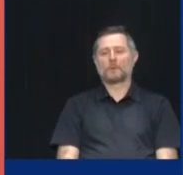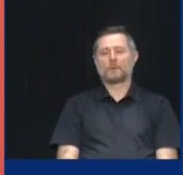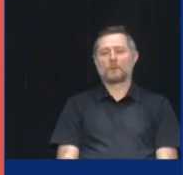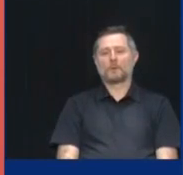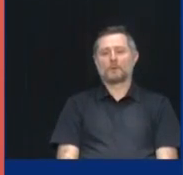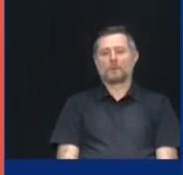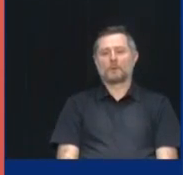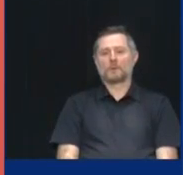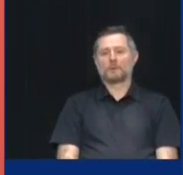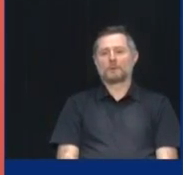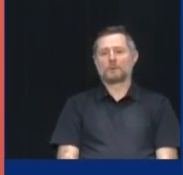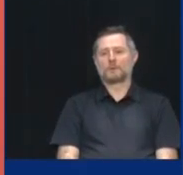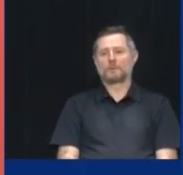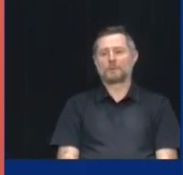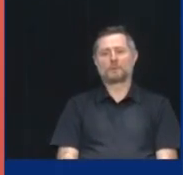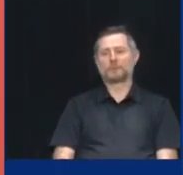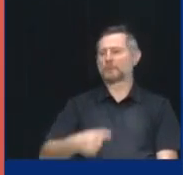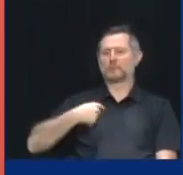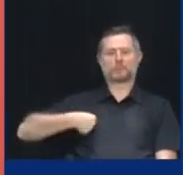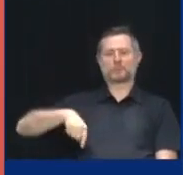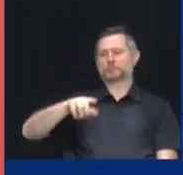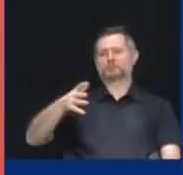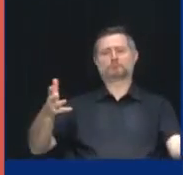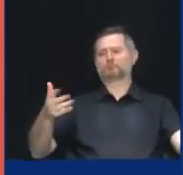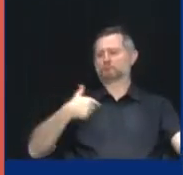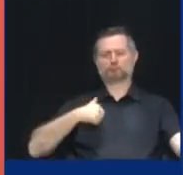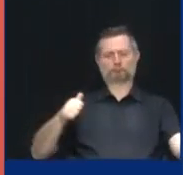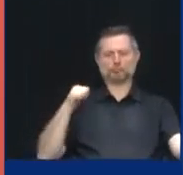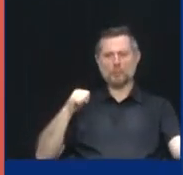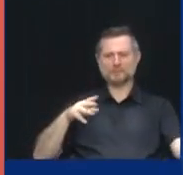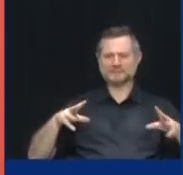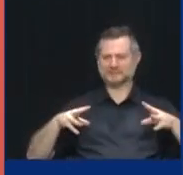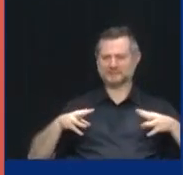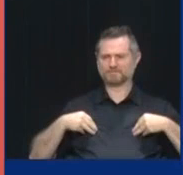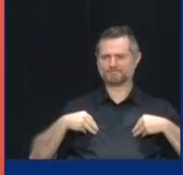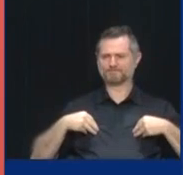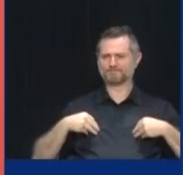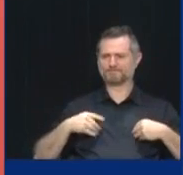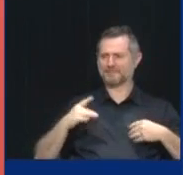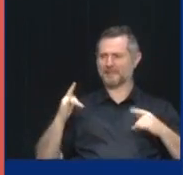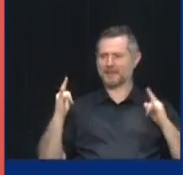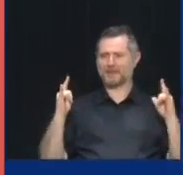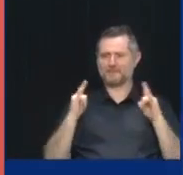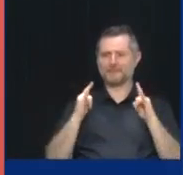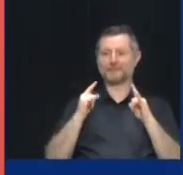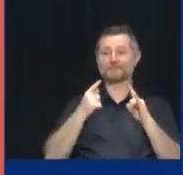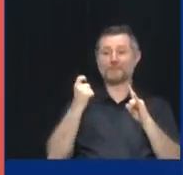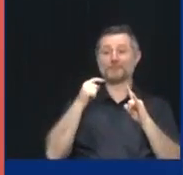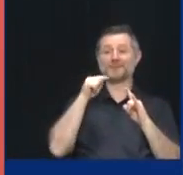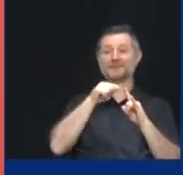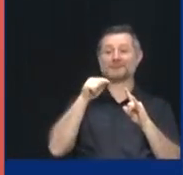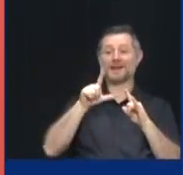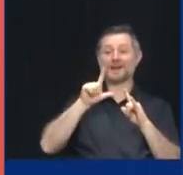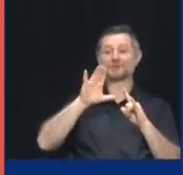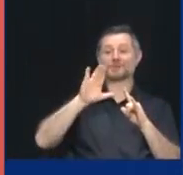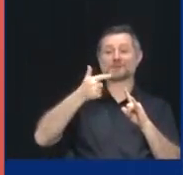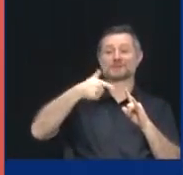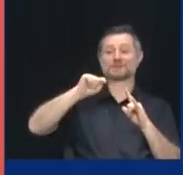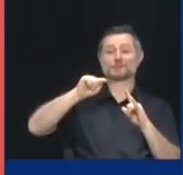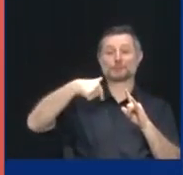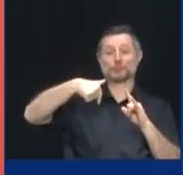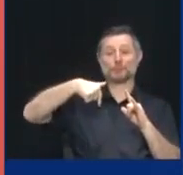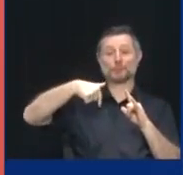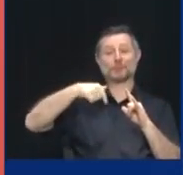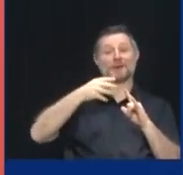We will not accept that love between an LGBTQ couple and a heterosexual couple is any